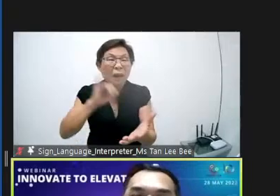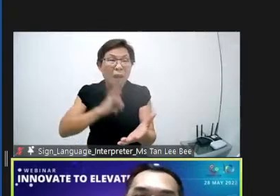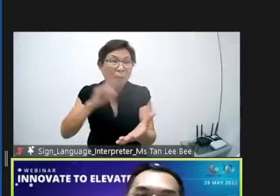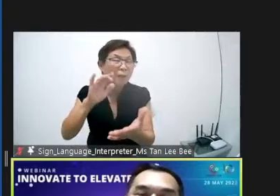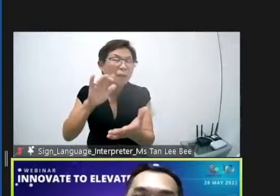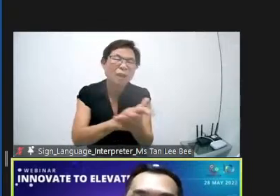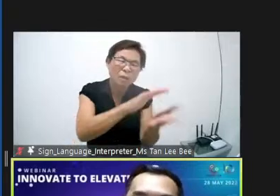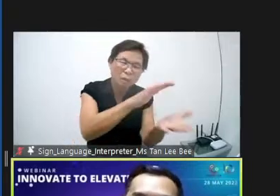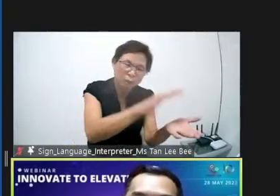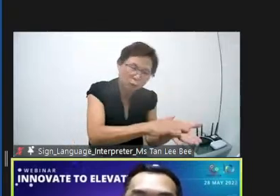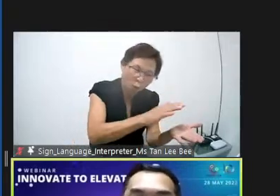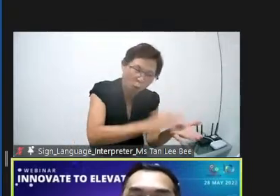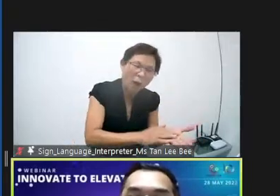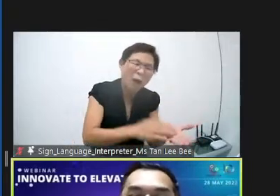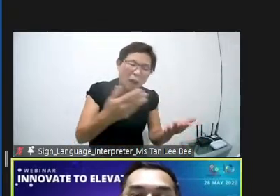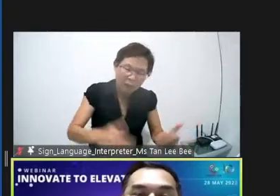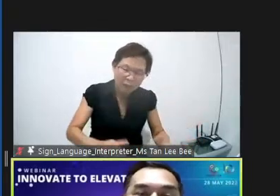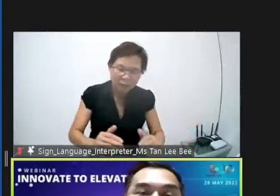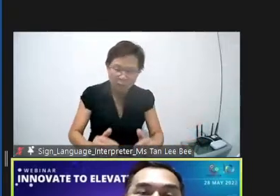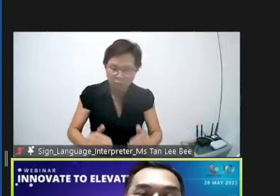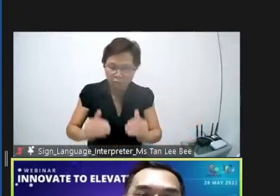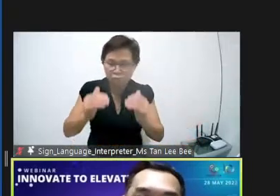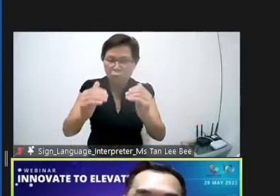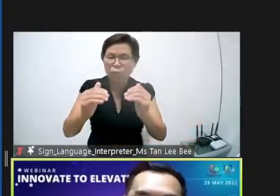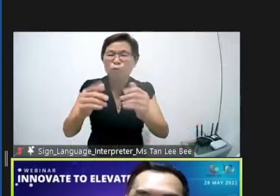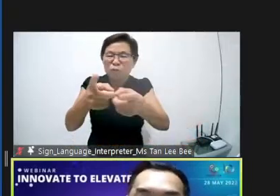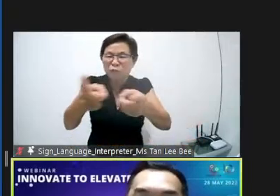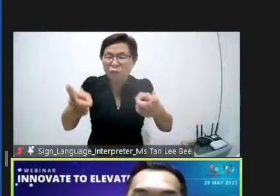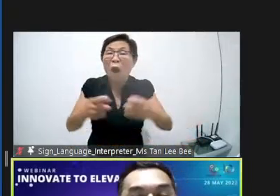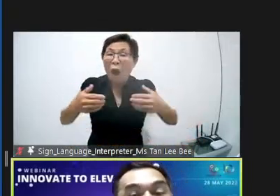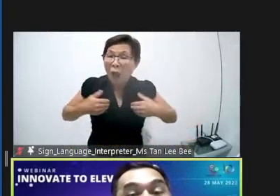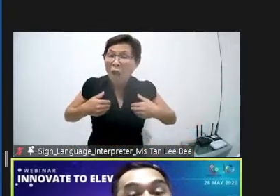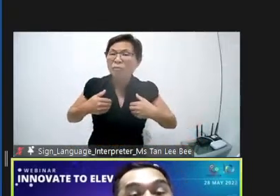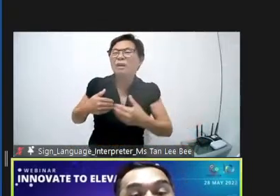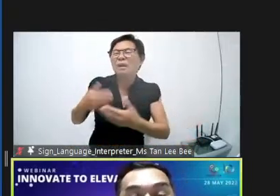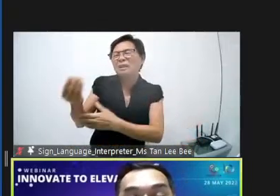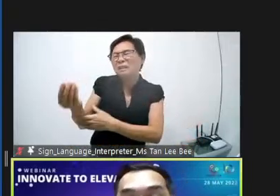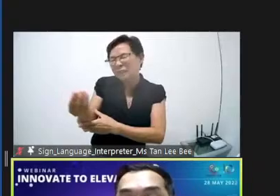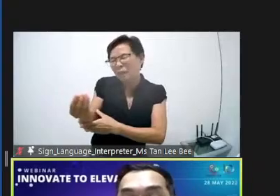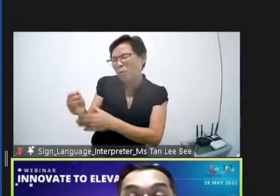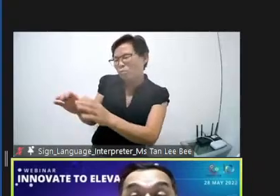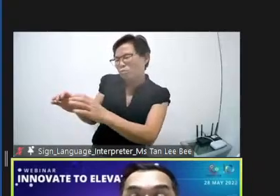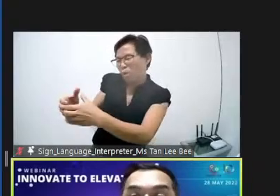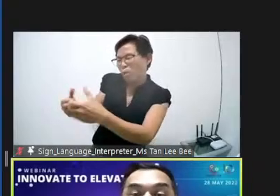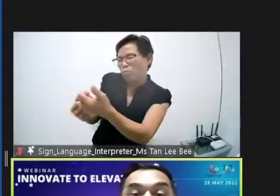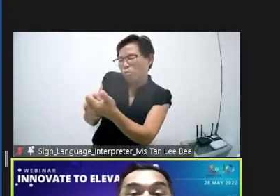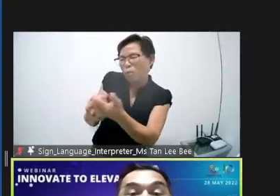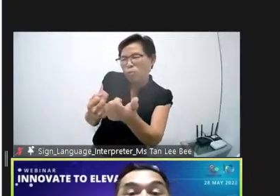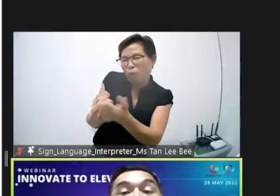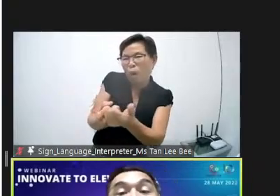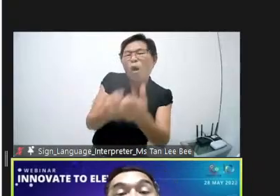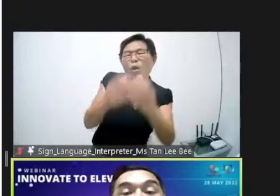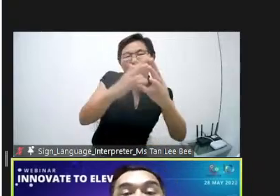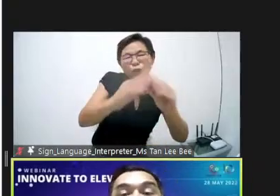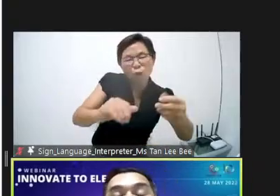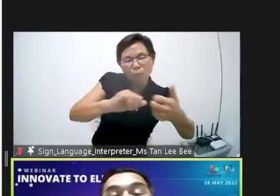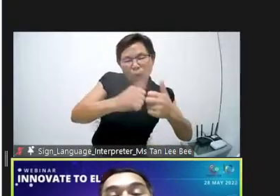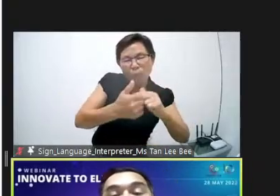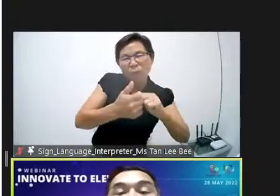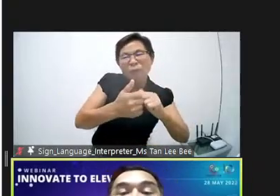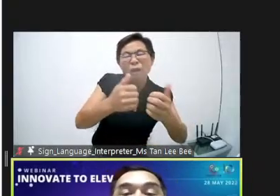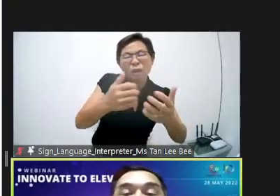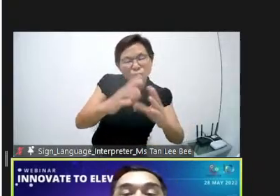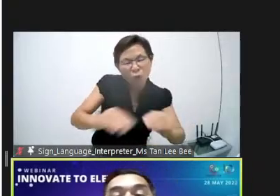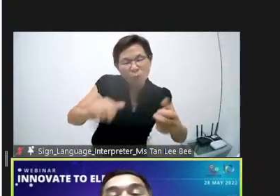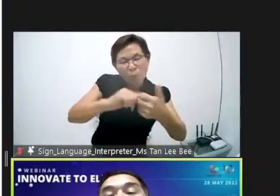move to district level. There are certain supporting groups that can support all these problem solving things. Okay, as I